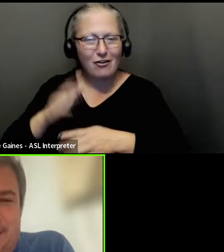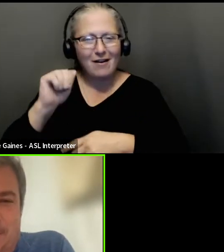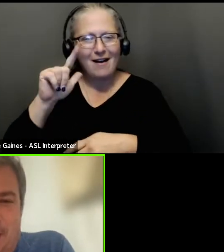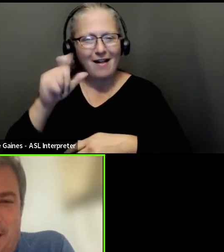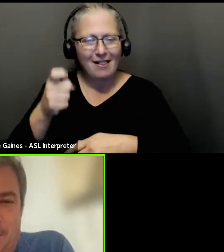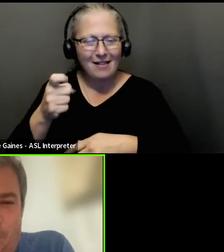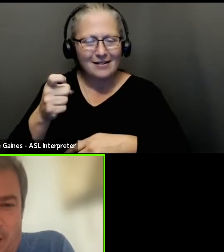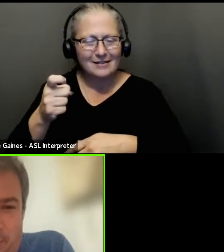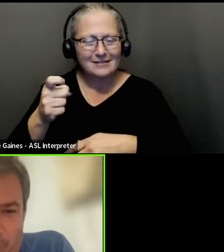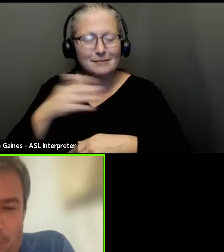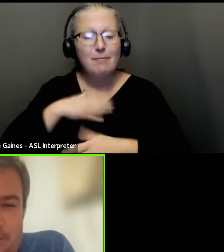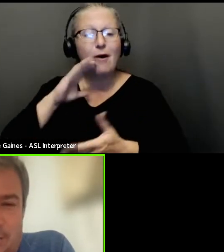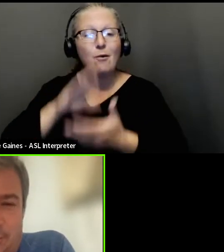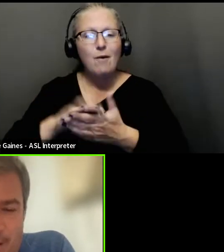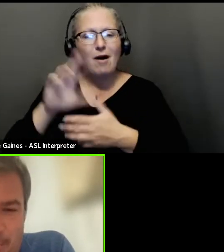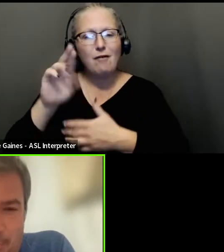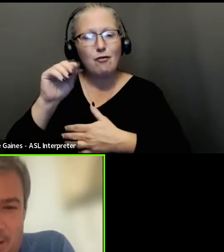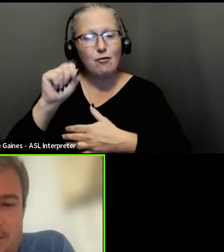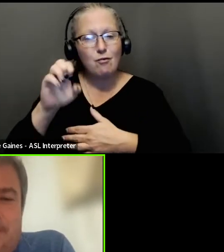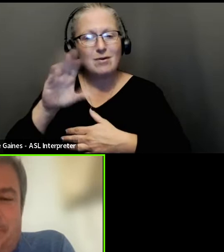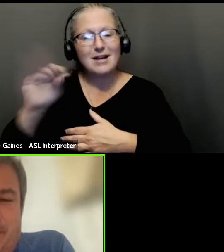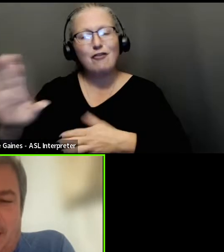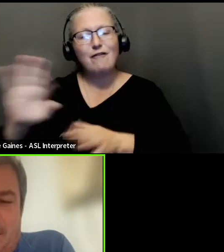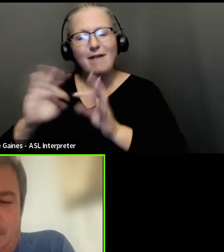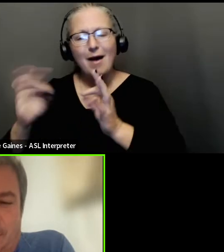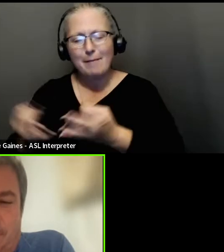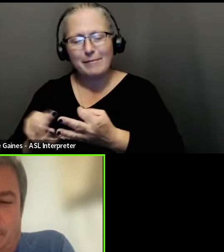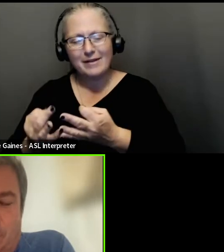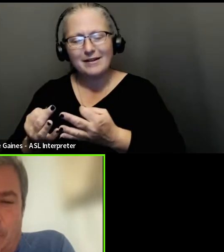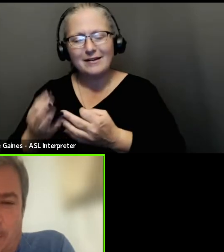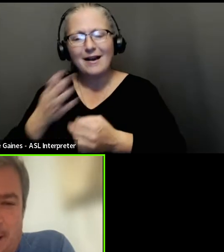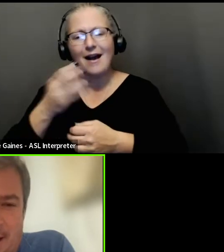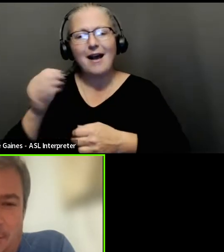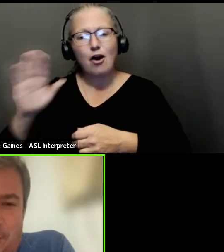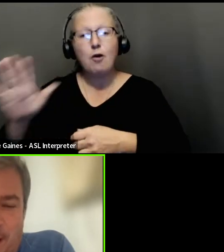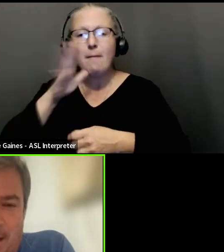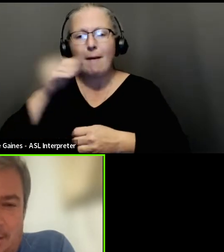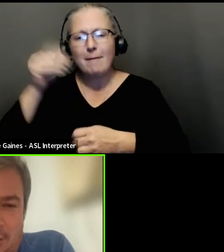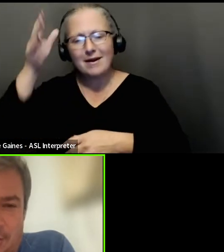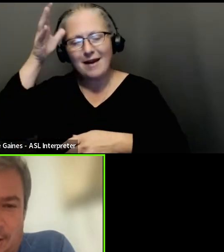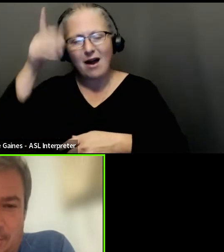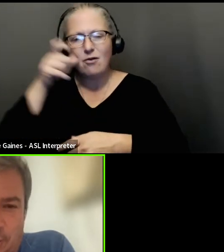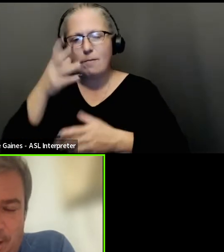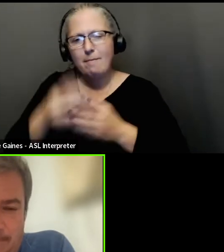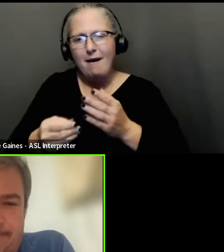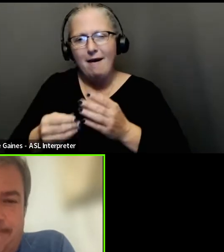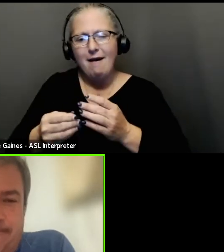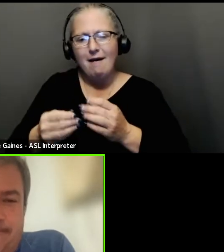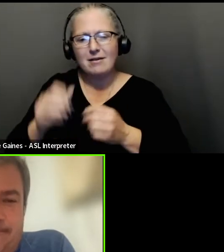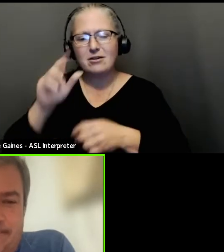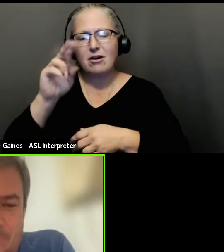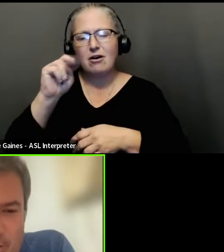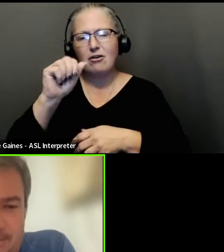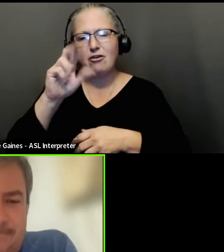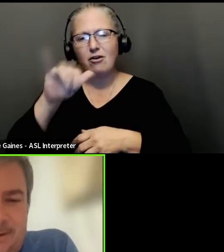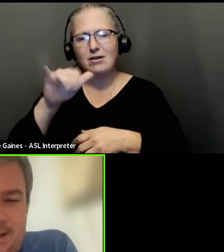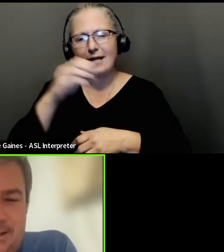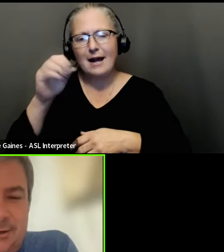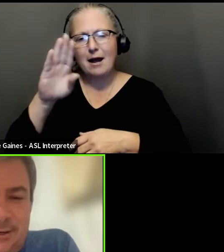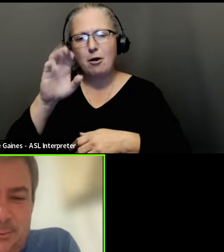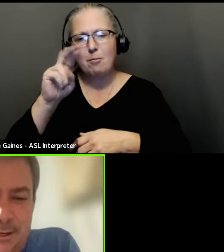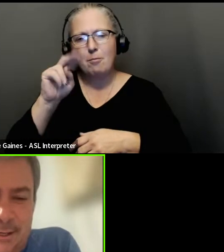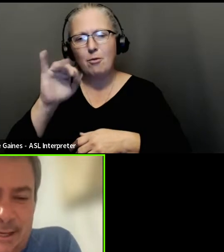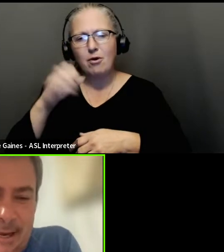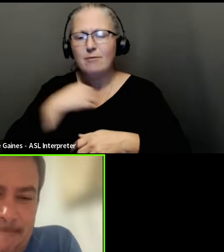Alex, my wife, Rose, and her family, and her mom and dad who passed, Narcy and Bernie. Sorry,